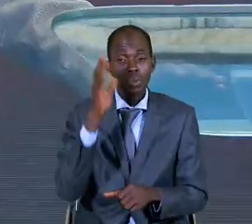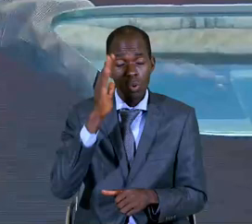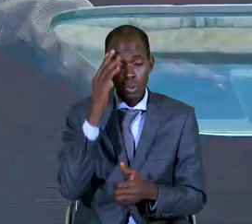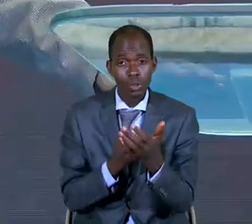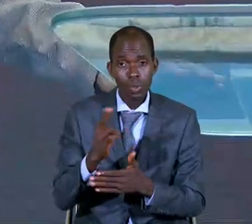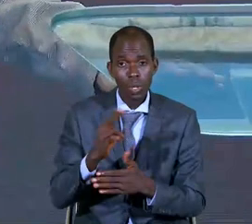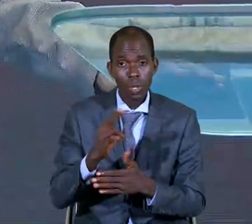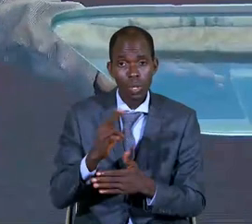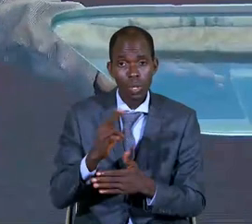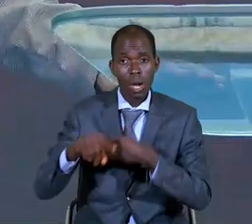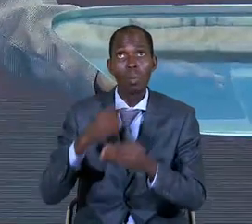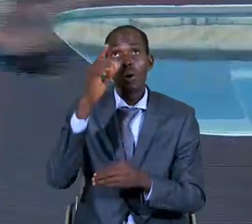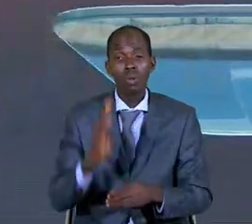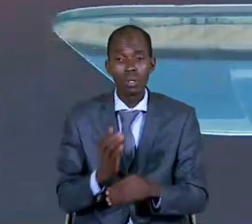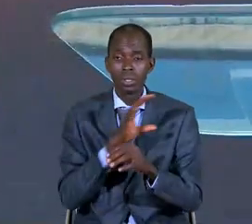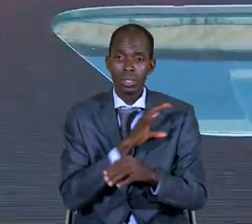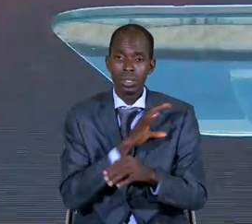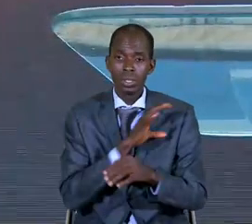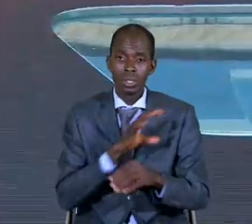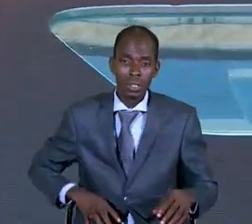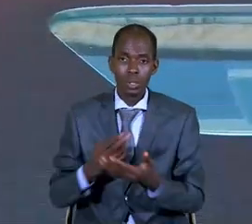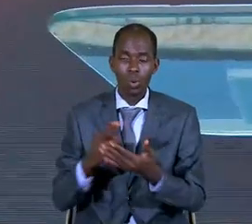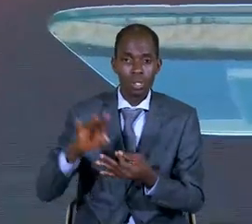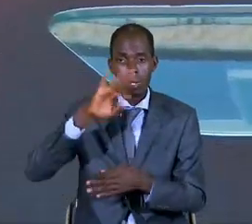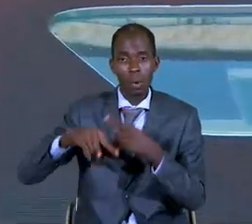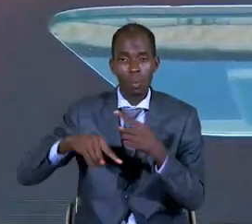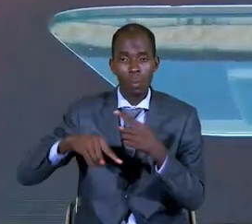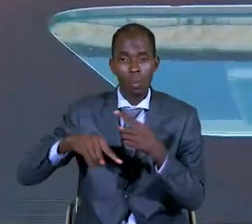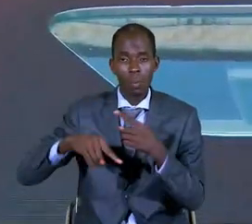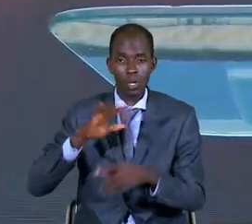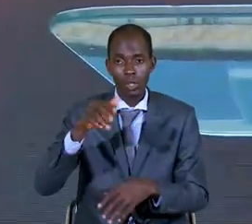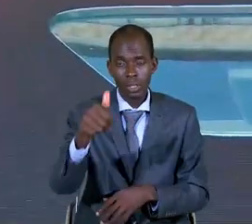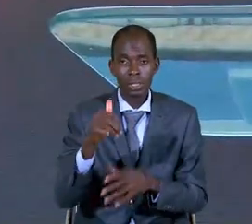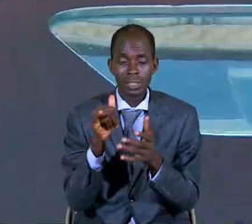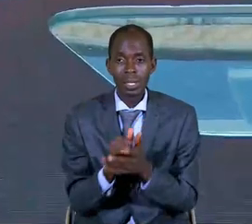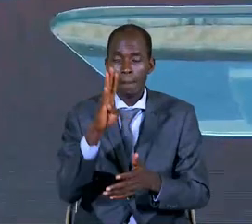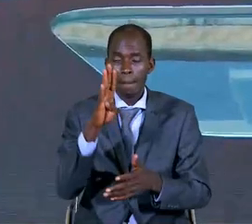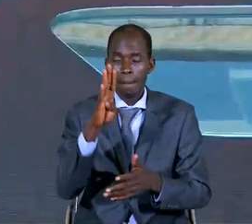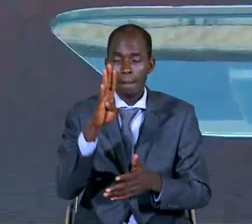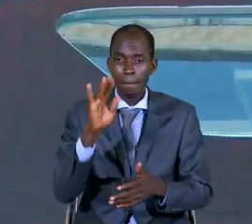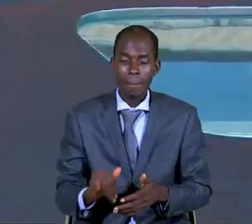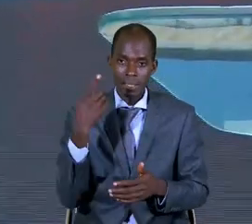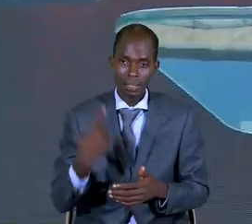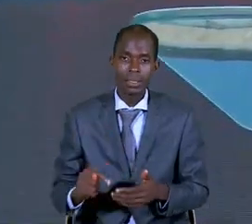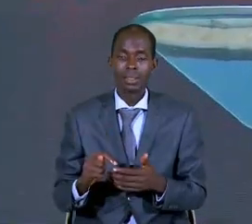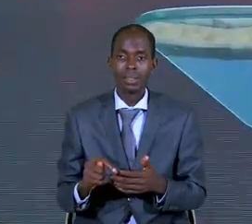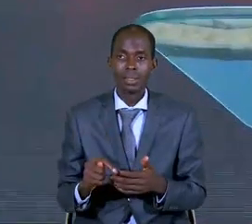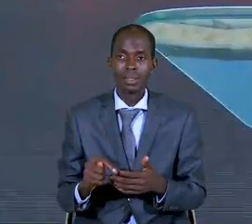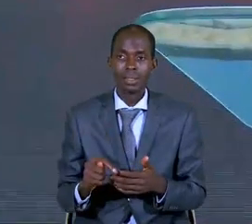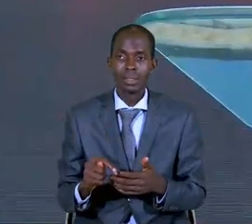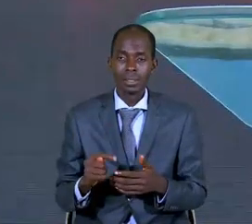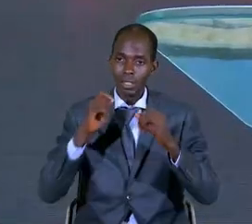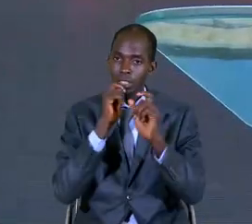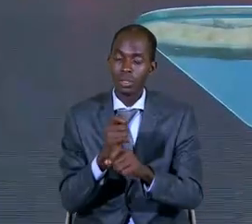Ghost, about yourself, that by the deeds of the law, whatever you try to do by